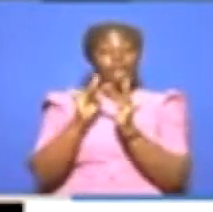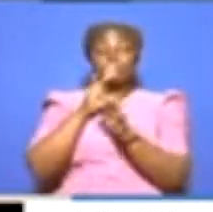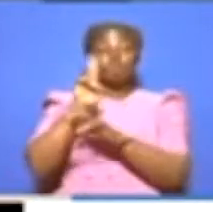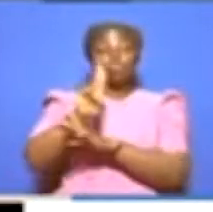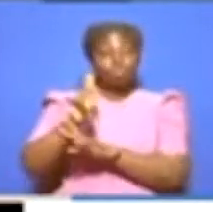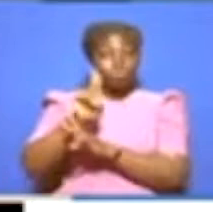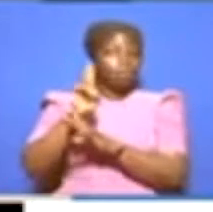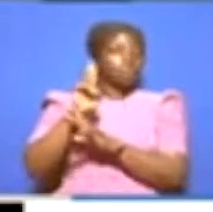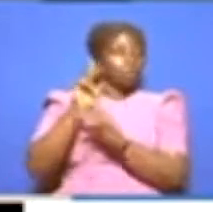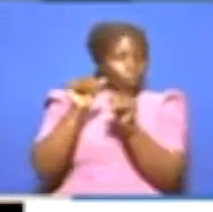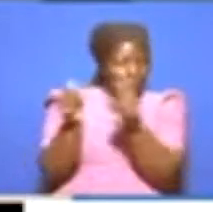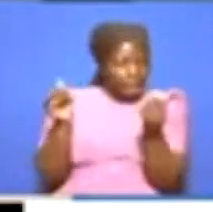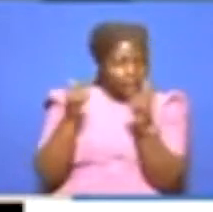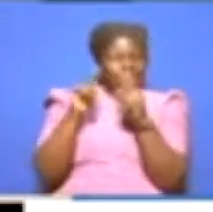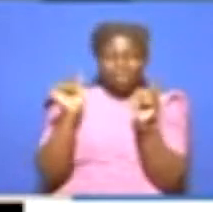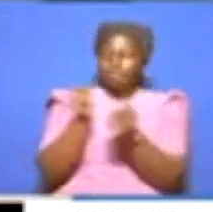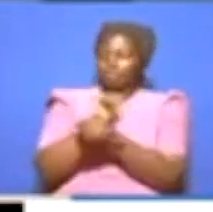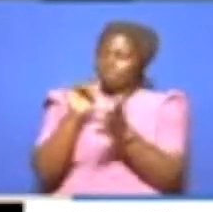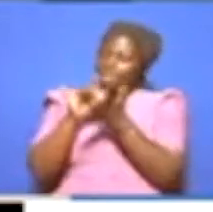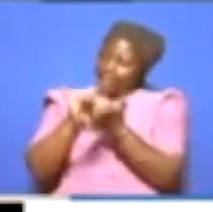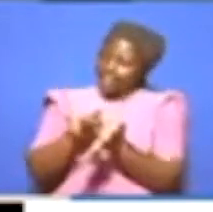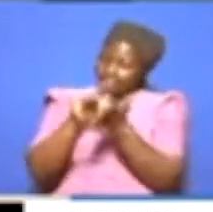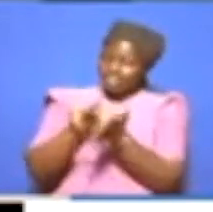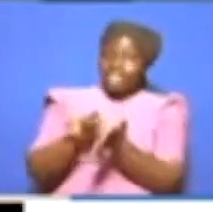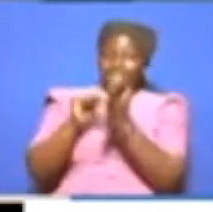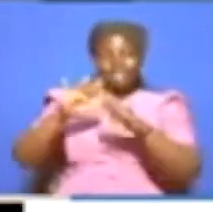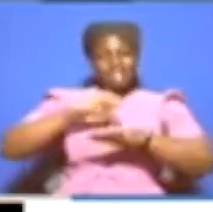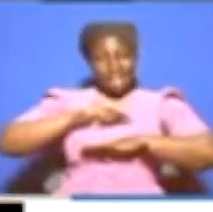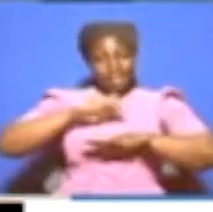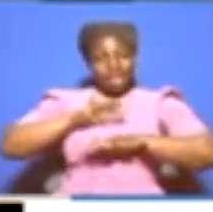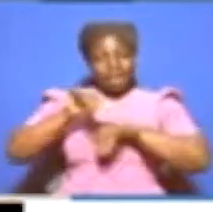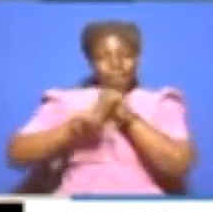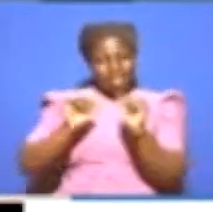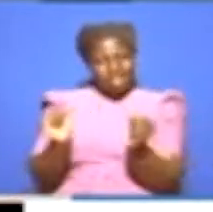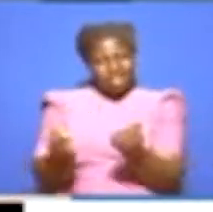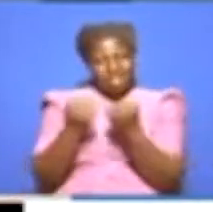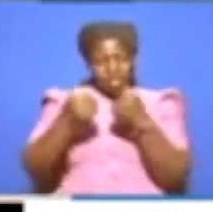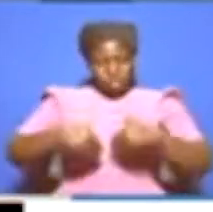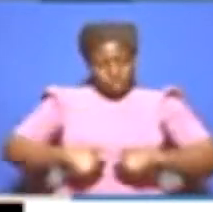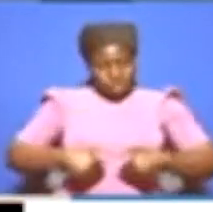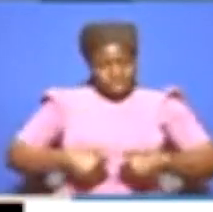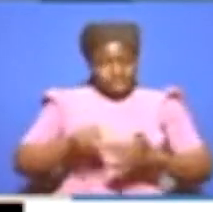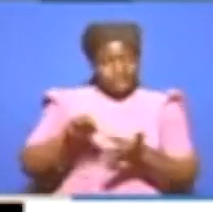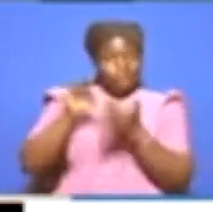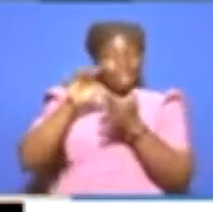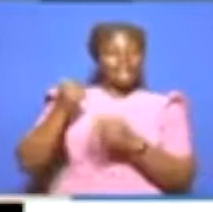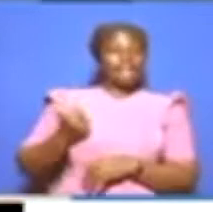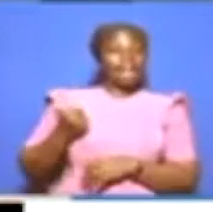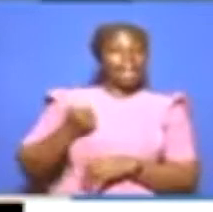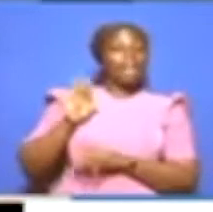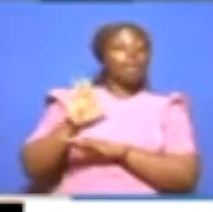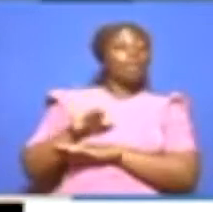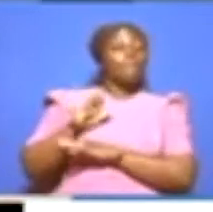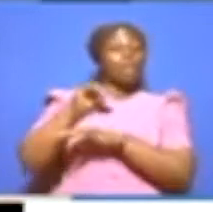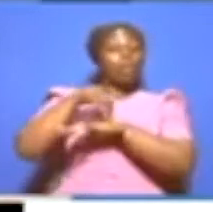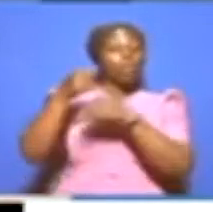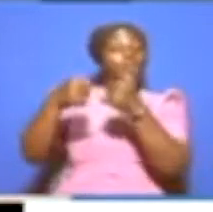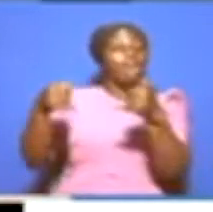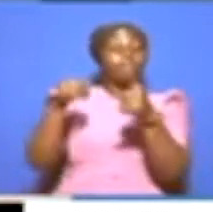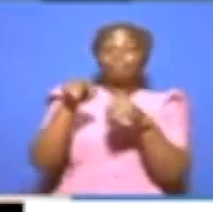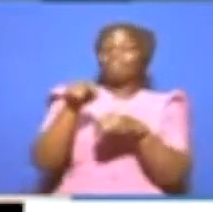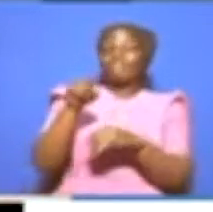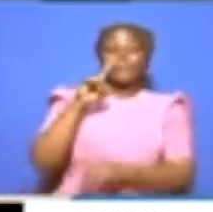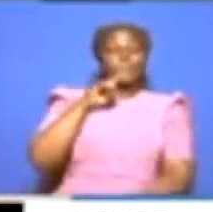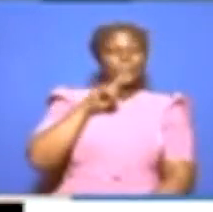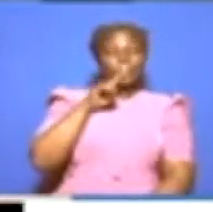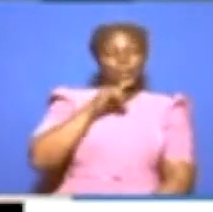we cannot emphasize enough the safety of youth, and especially girls and women online. It's threatened, and this is an area that